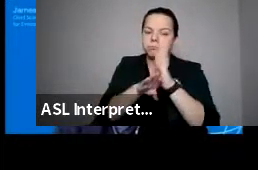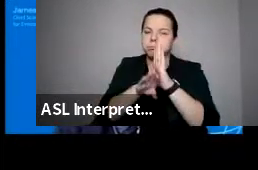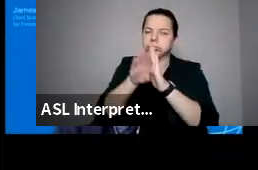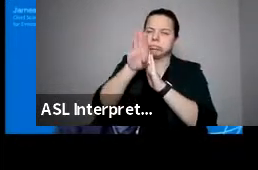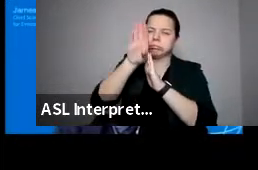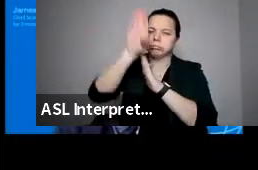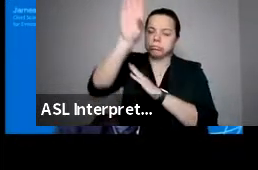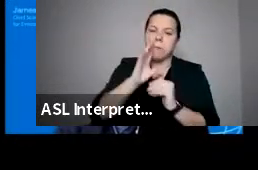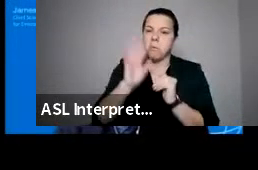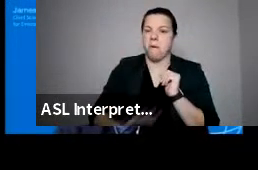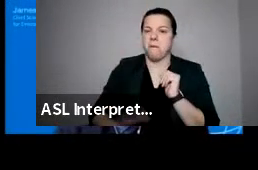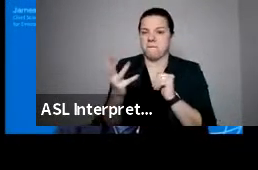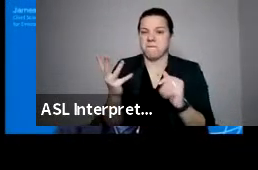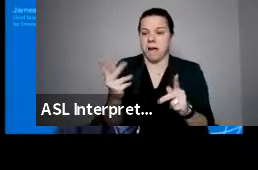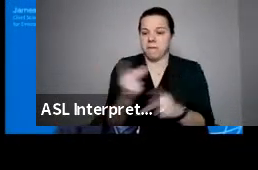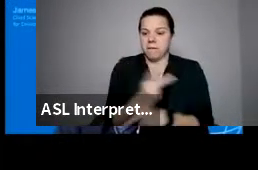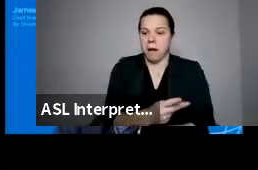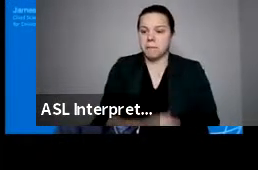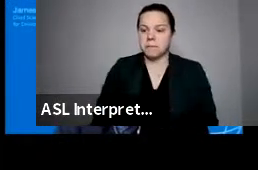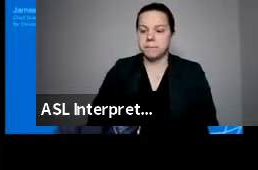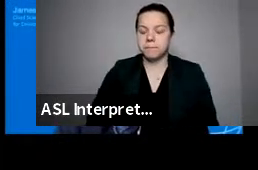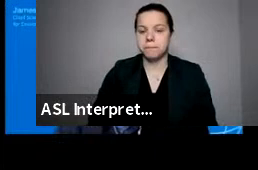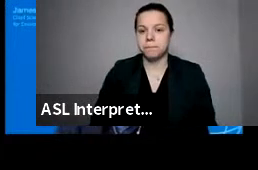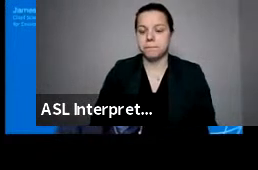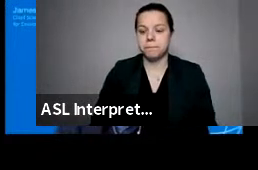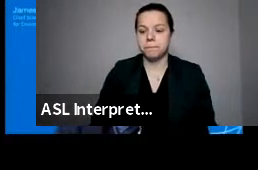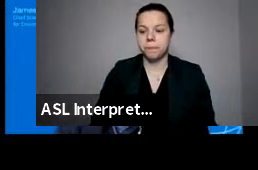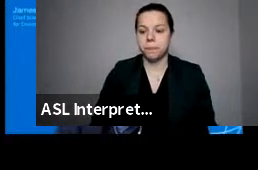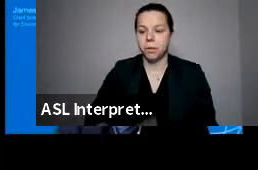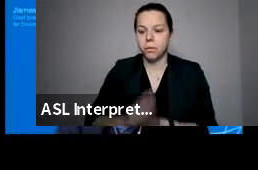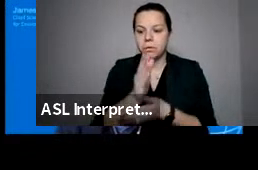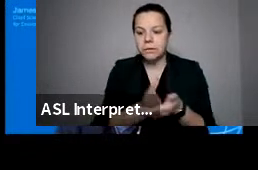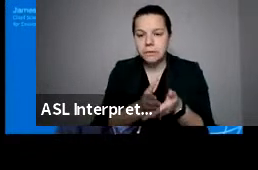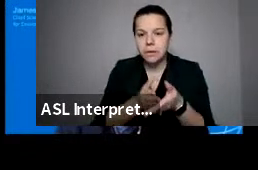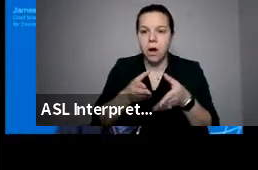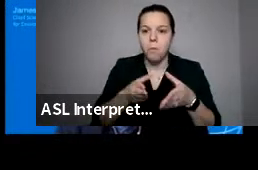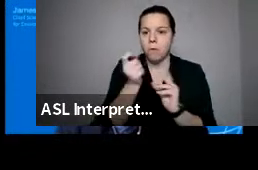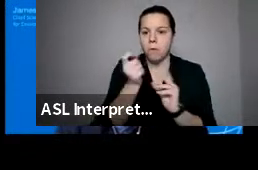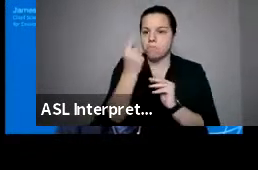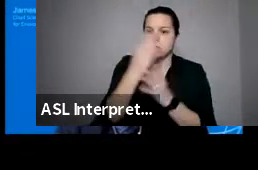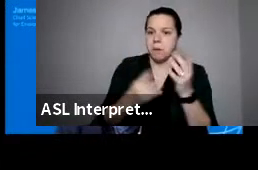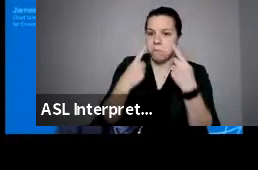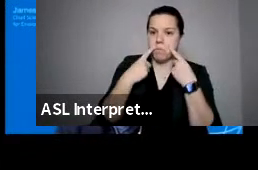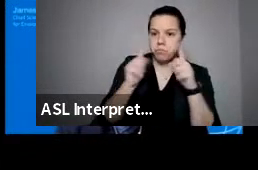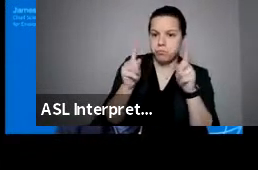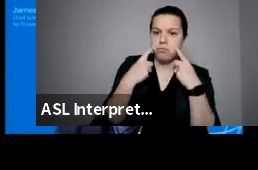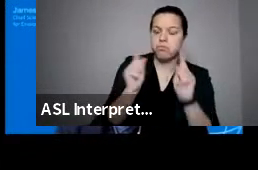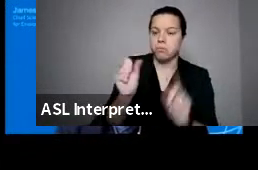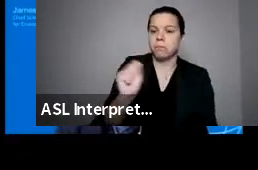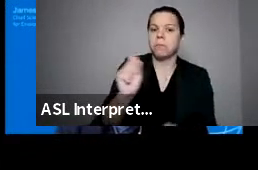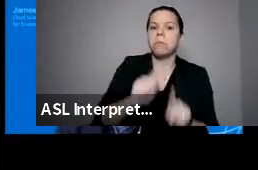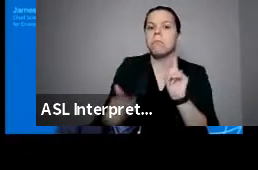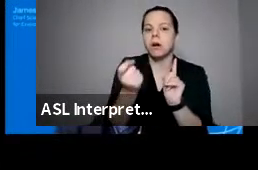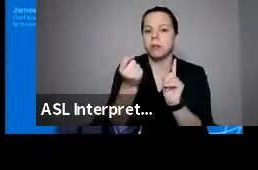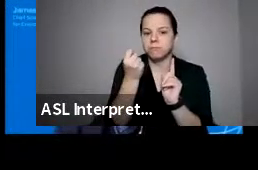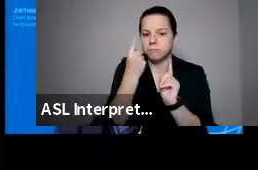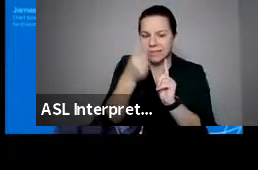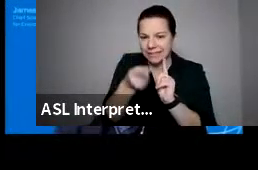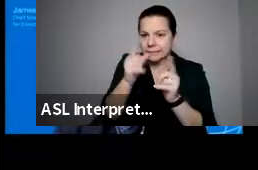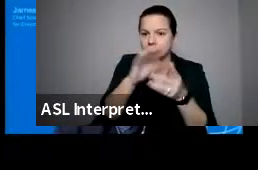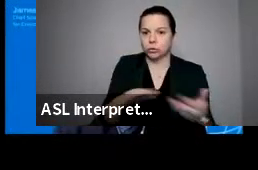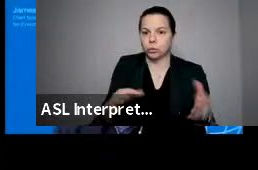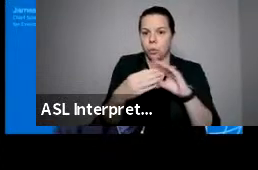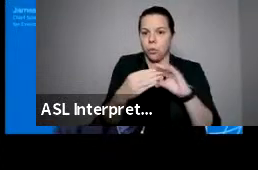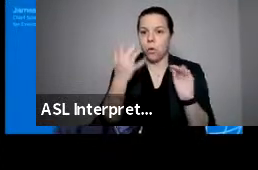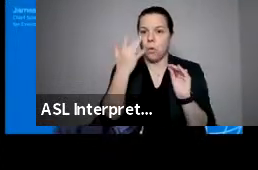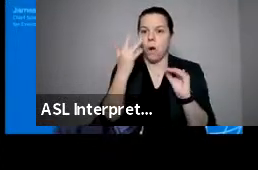of five. So in some ways there's success here, but what really is, it's a nuanced story because the